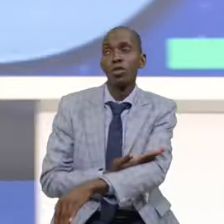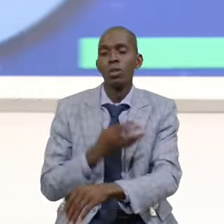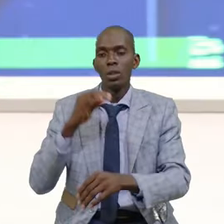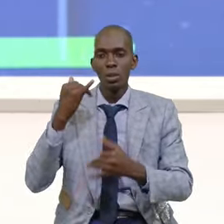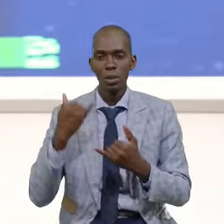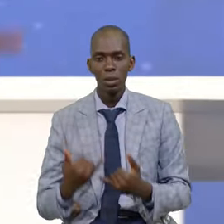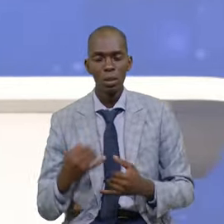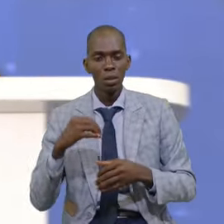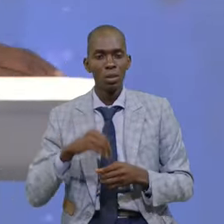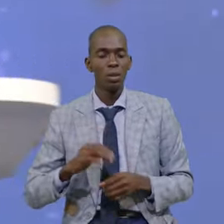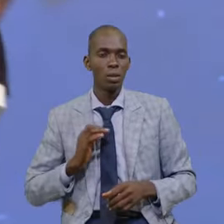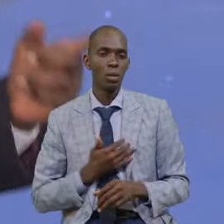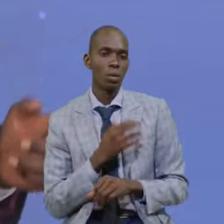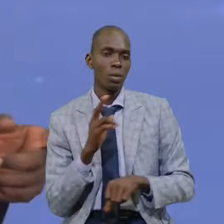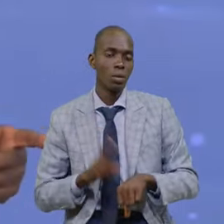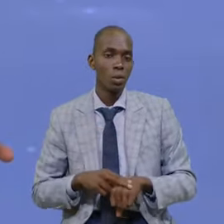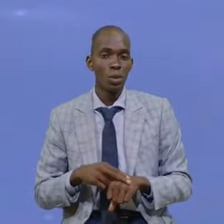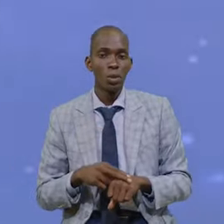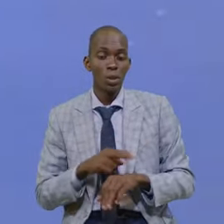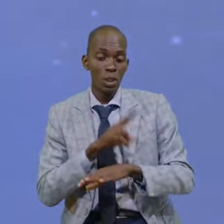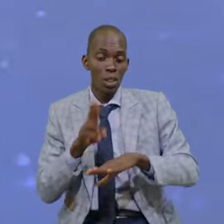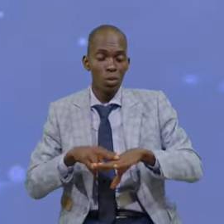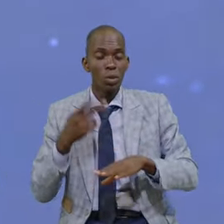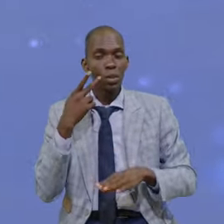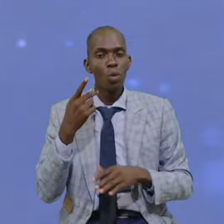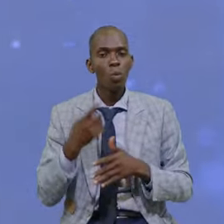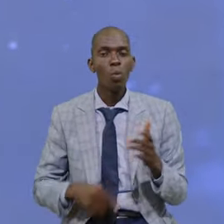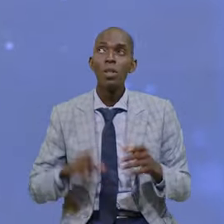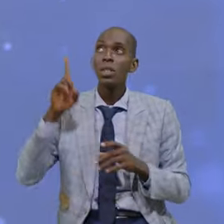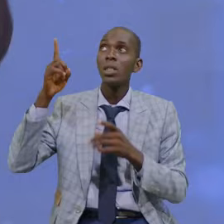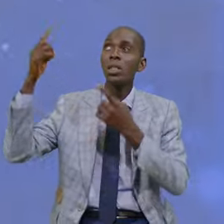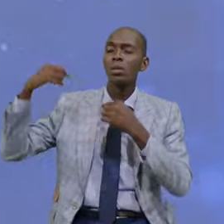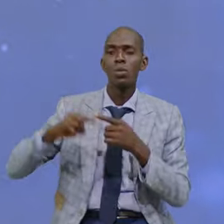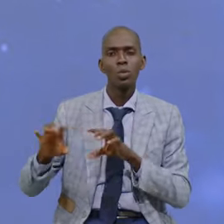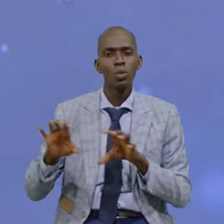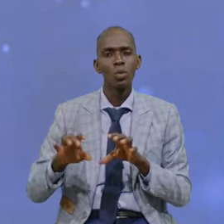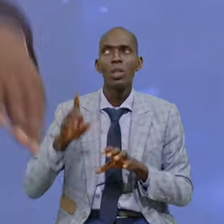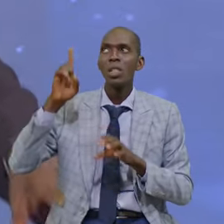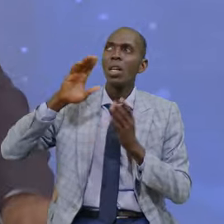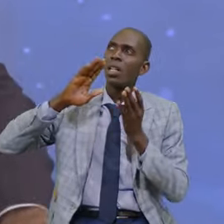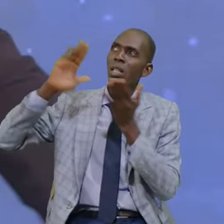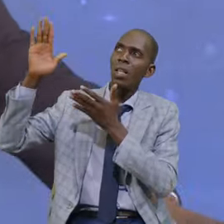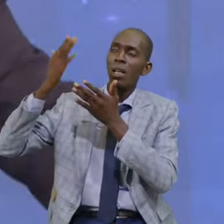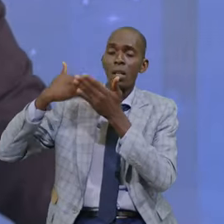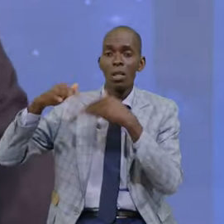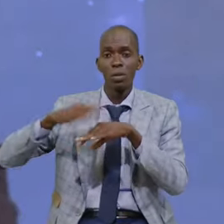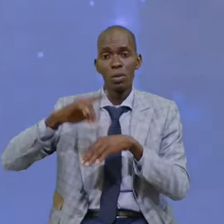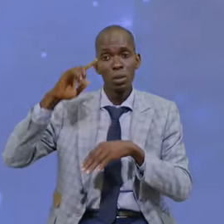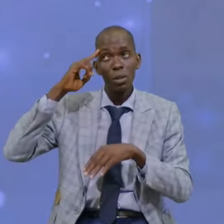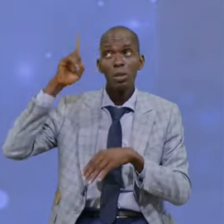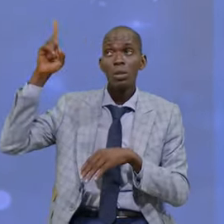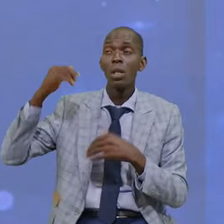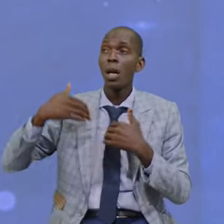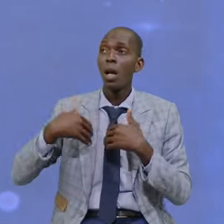to do? He left heaven. Did he have something he didn't have in heaven? He's looking for